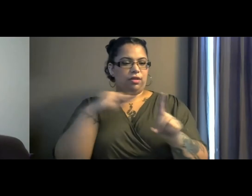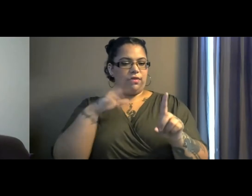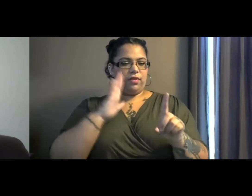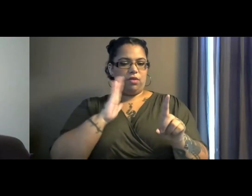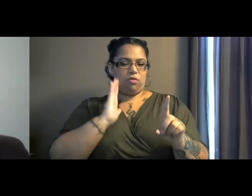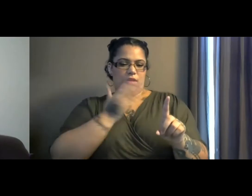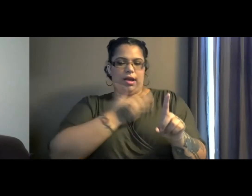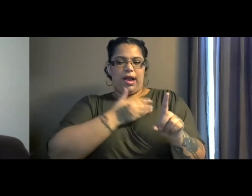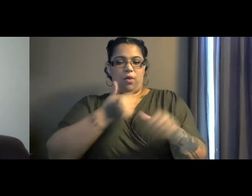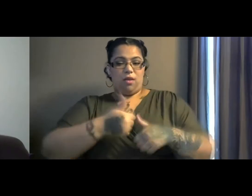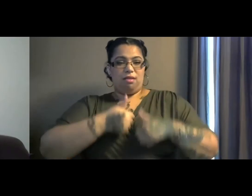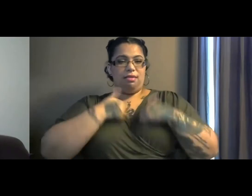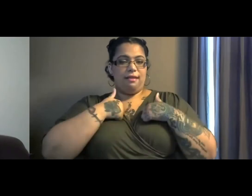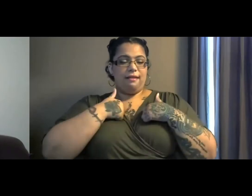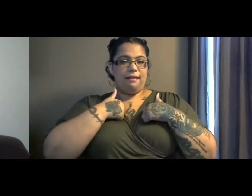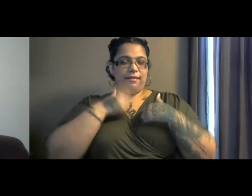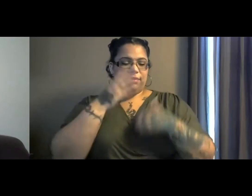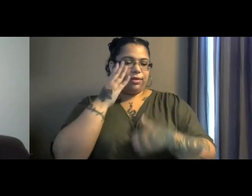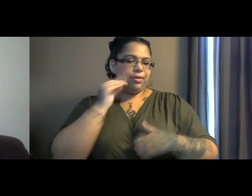lives, we breathe deeply